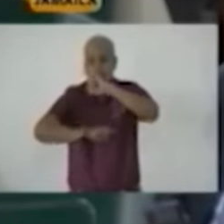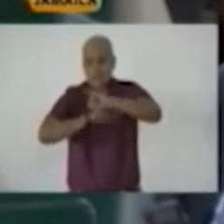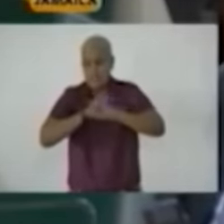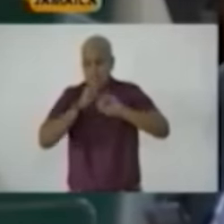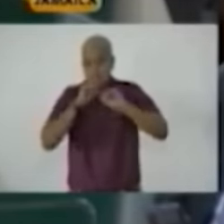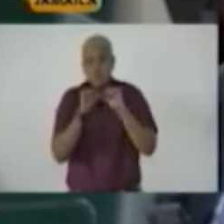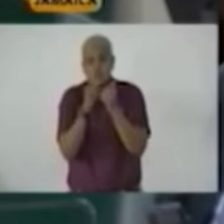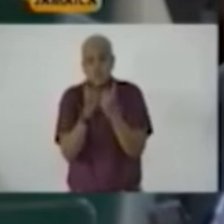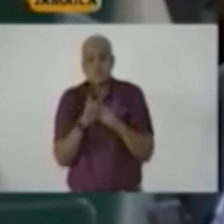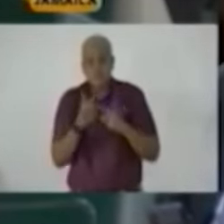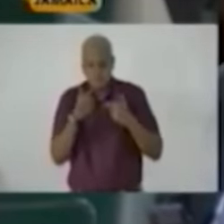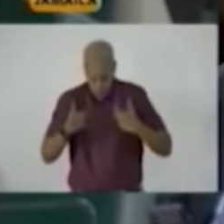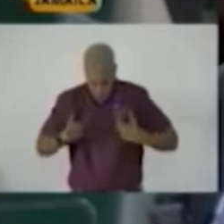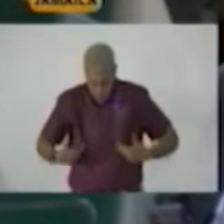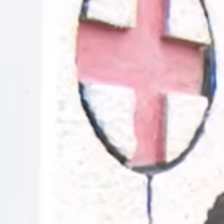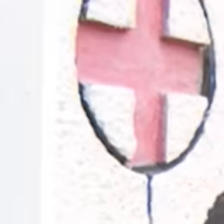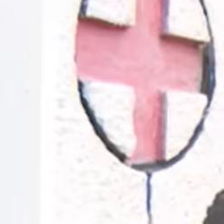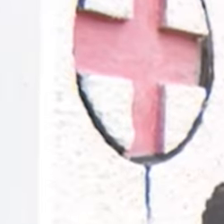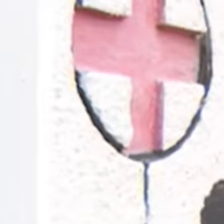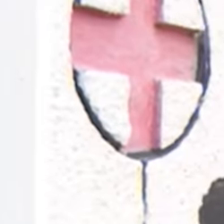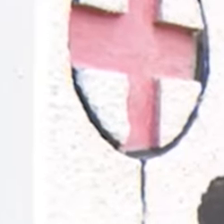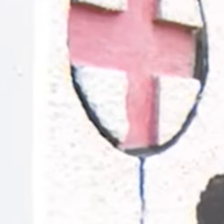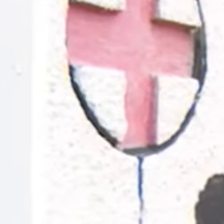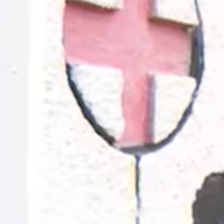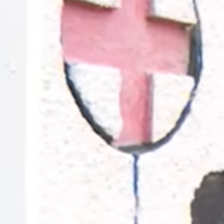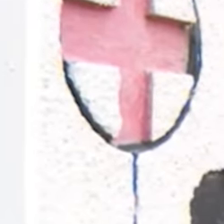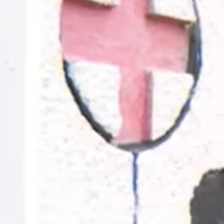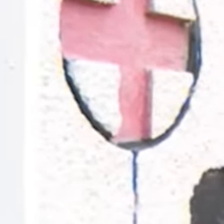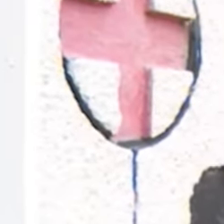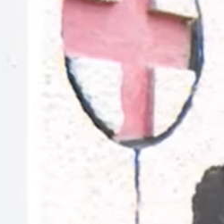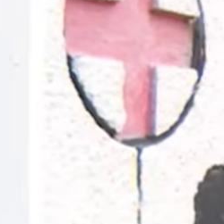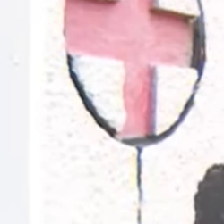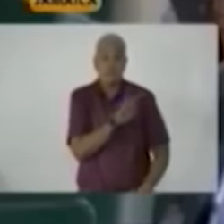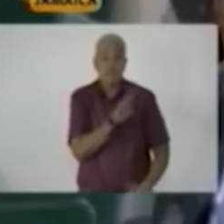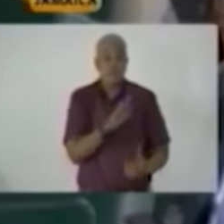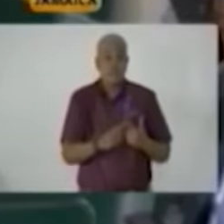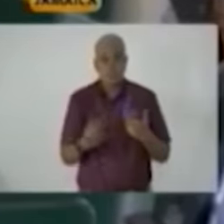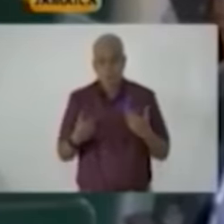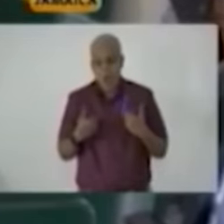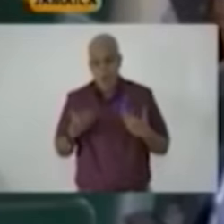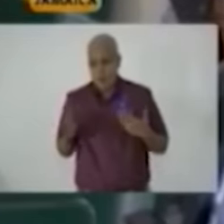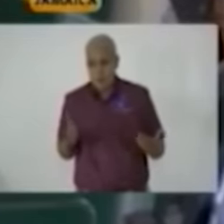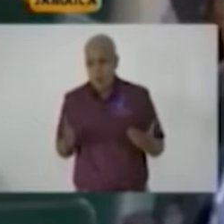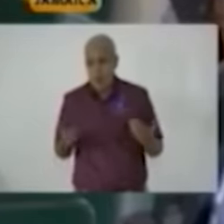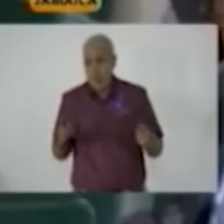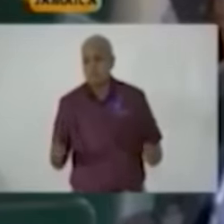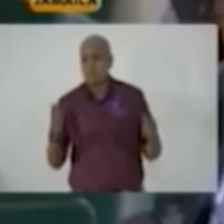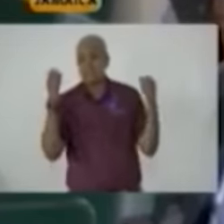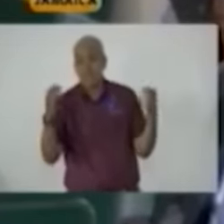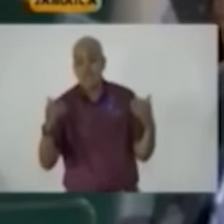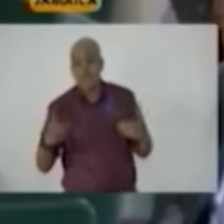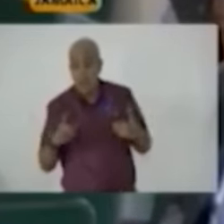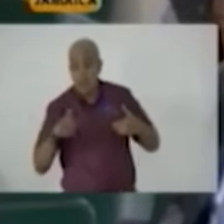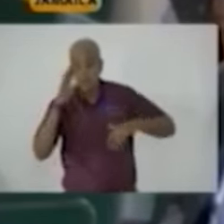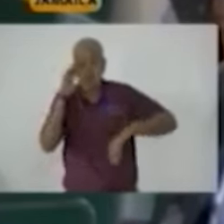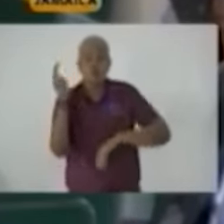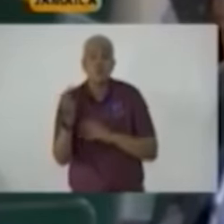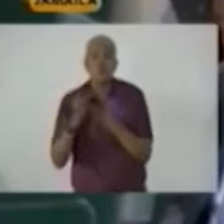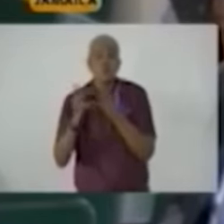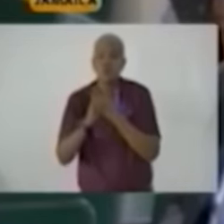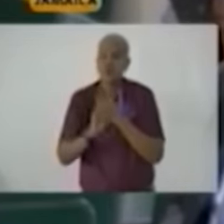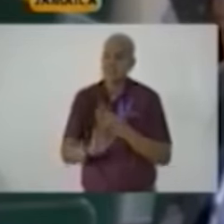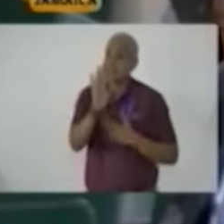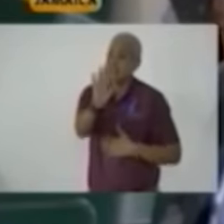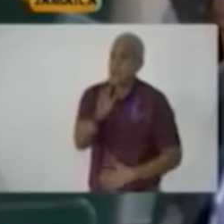says the project will begin this Christmas at the Bustamante Hospital for Children. Several animals will be used in the project, Madam